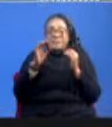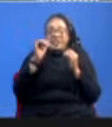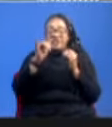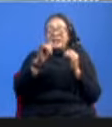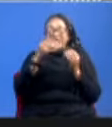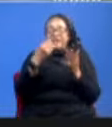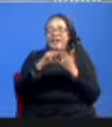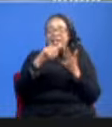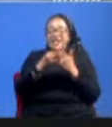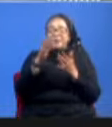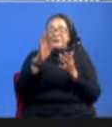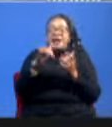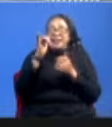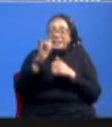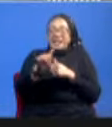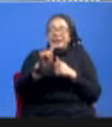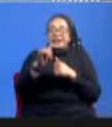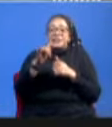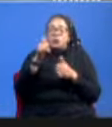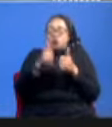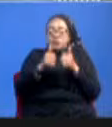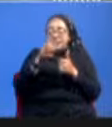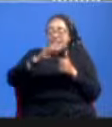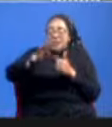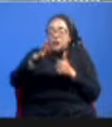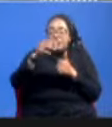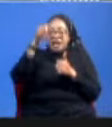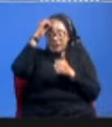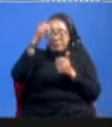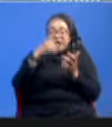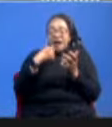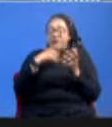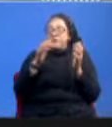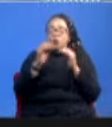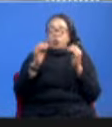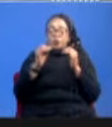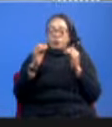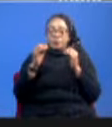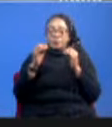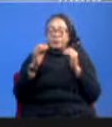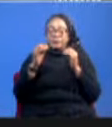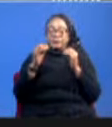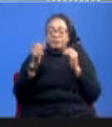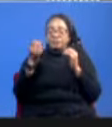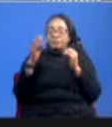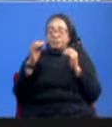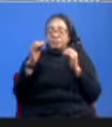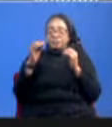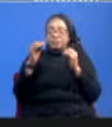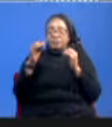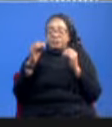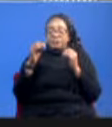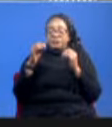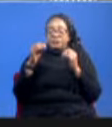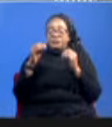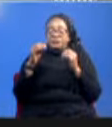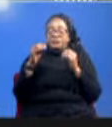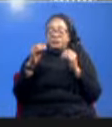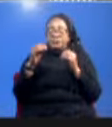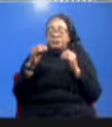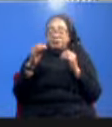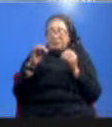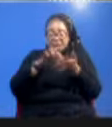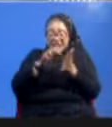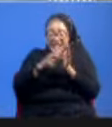by debt, which county governments don't have the power to go and borrow from. Absolutely. So let's stop this conversation at